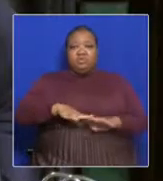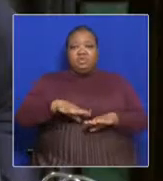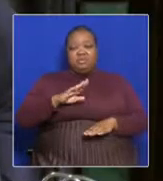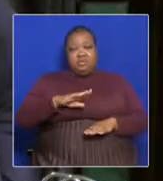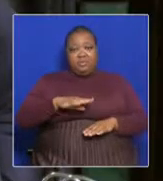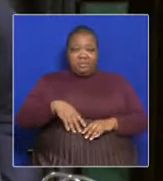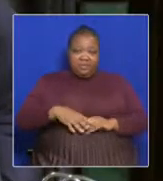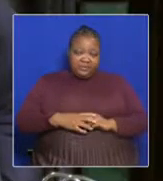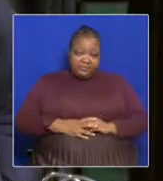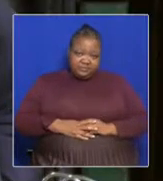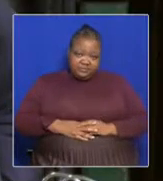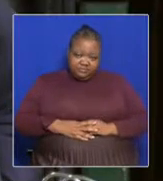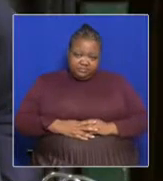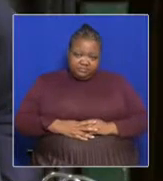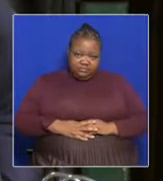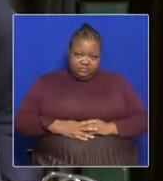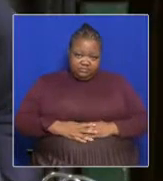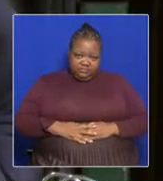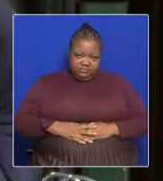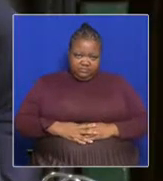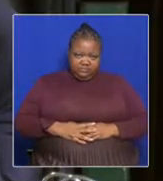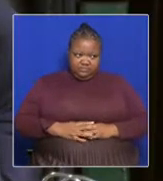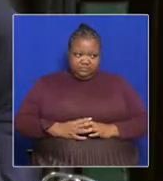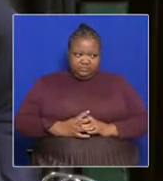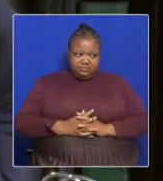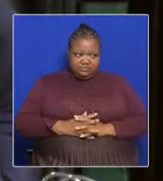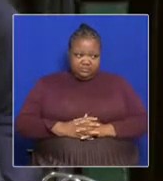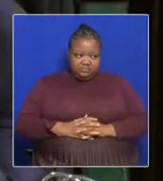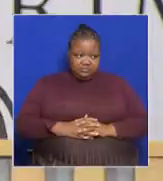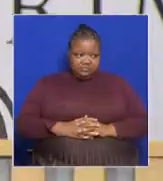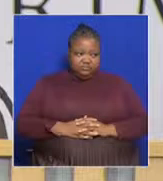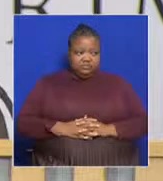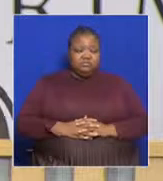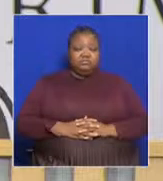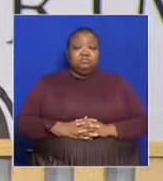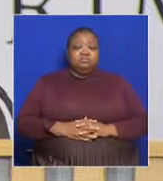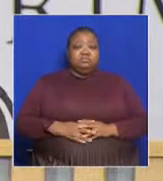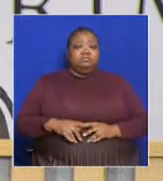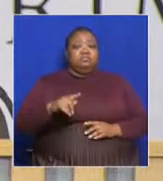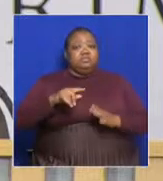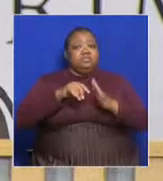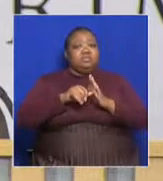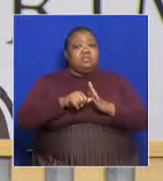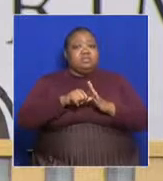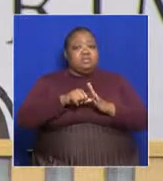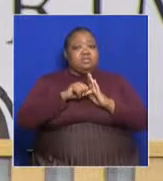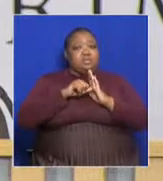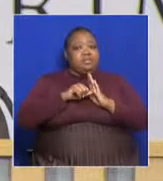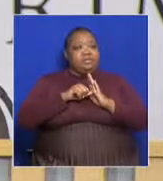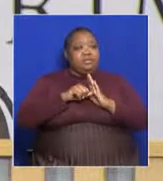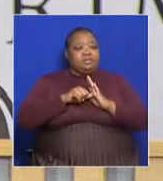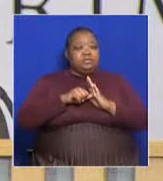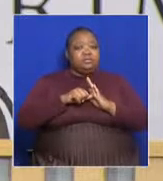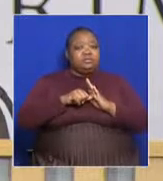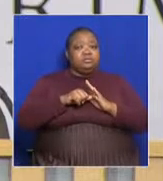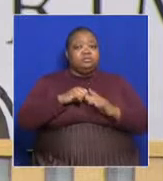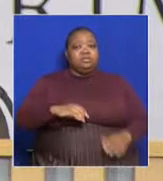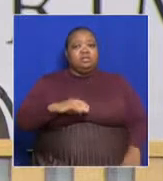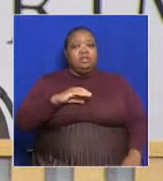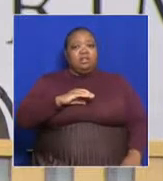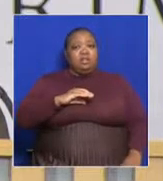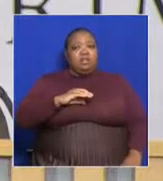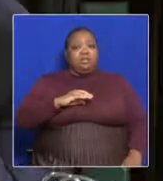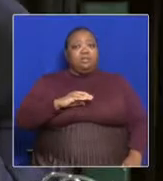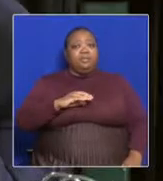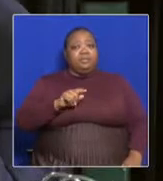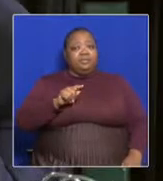the essence of what you said. So it's something quite crucial. And leaving aside the ego boost, this is a drug